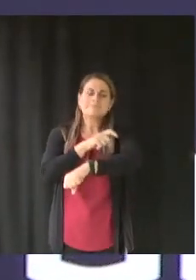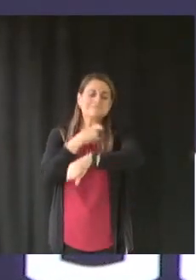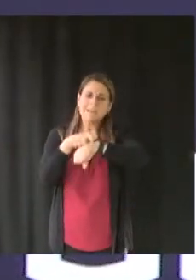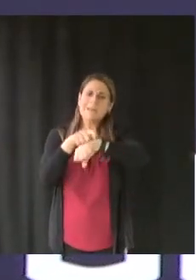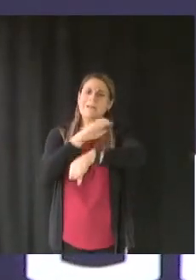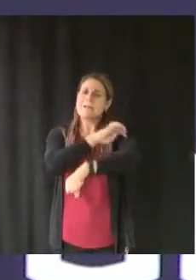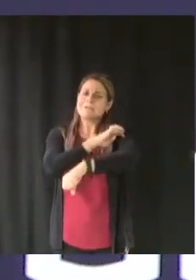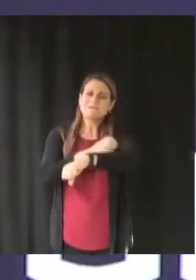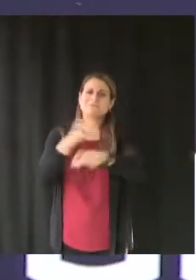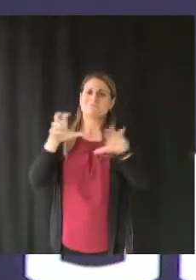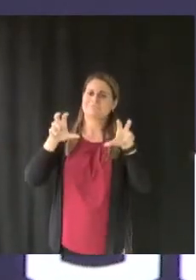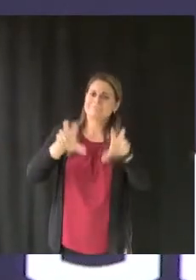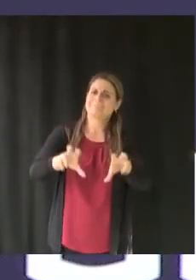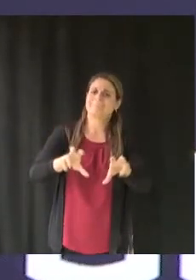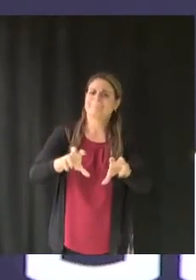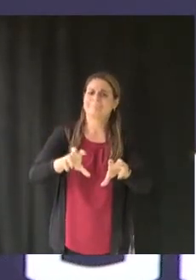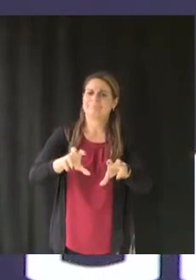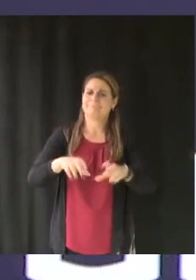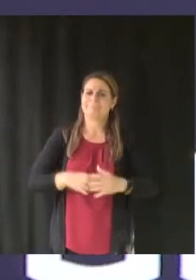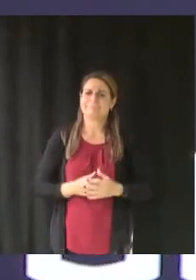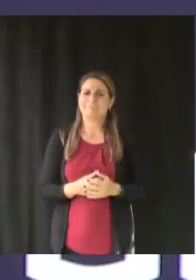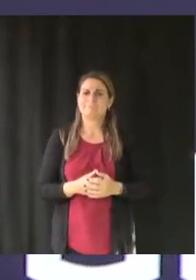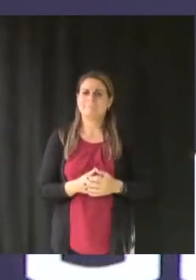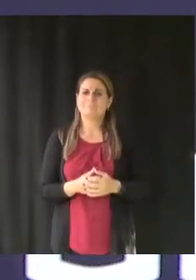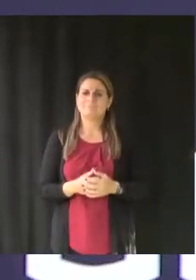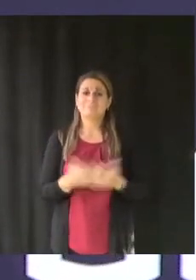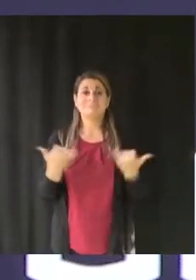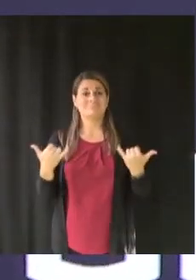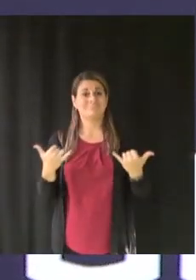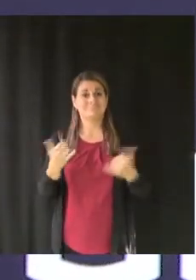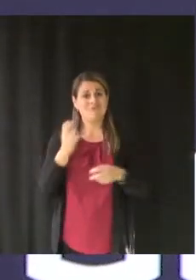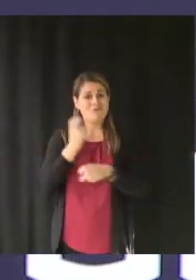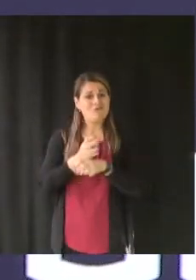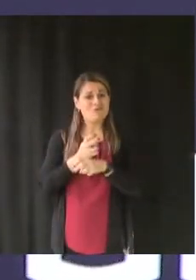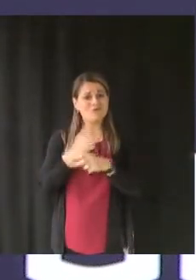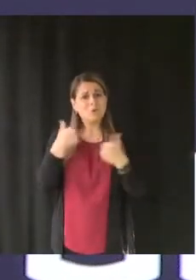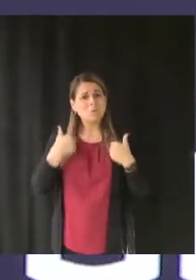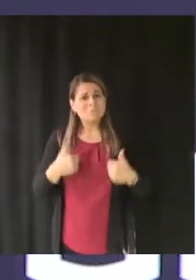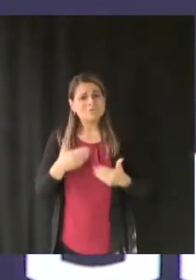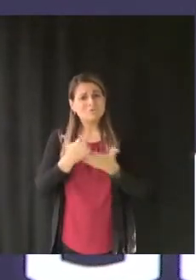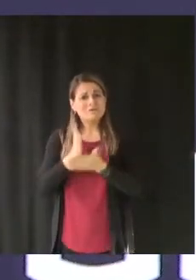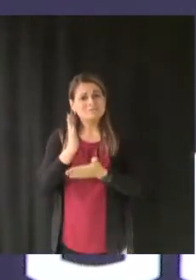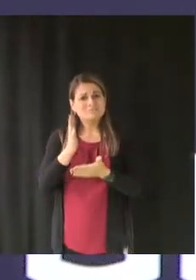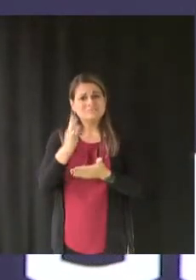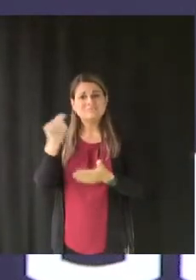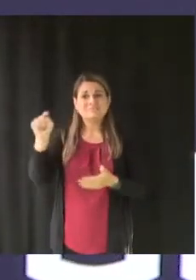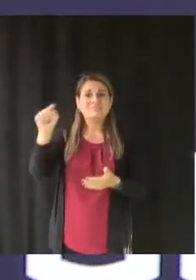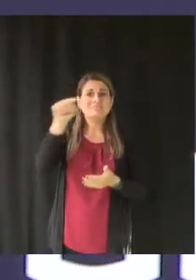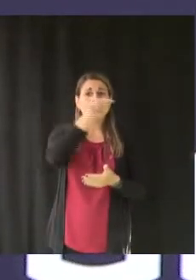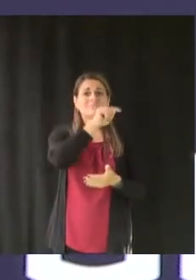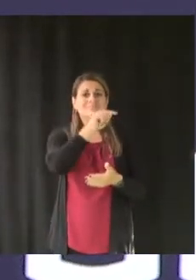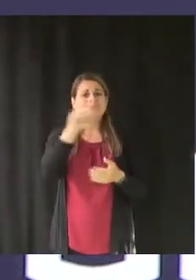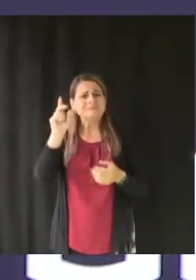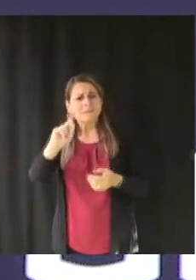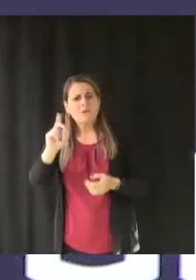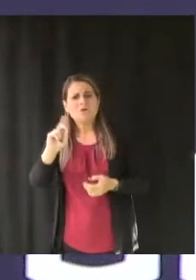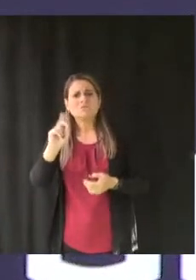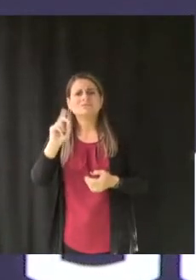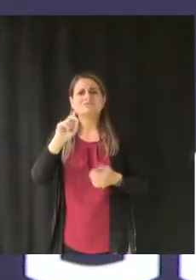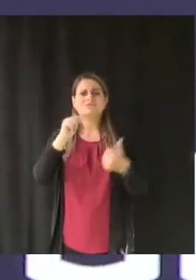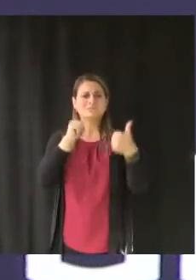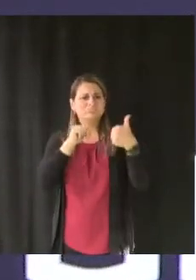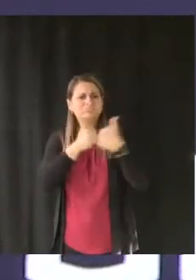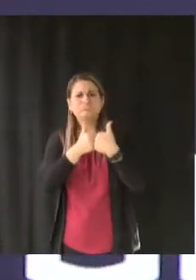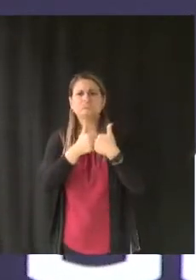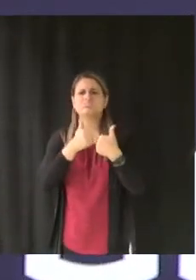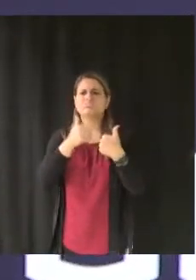are perilous times for human rights, for freedom, and for democracy. One of the great challenges of our time is to